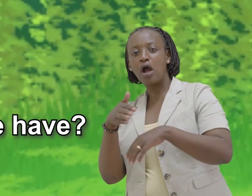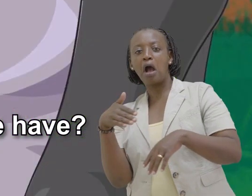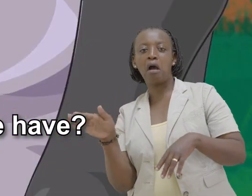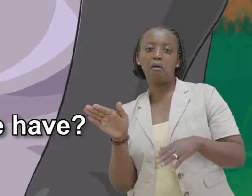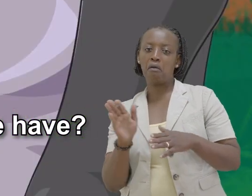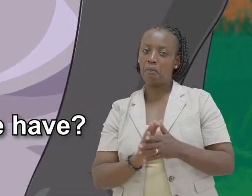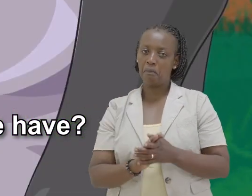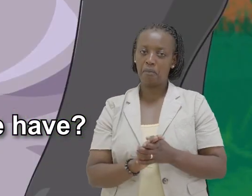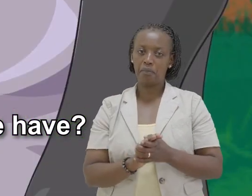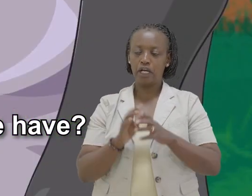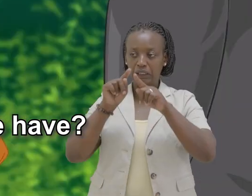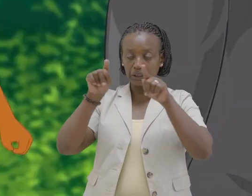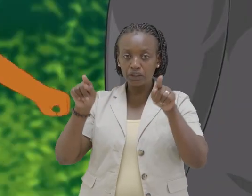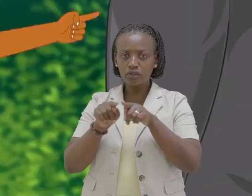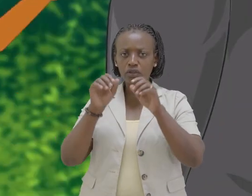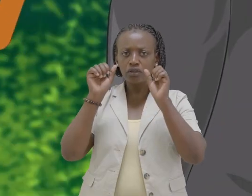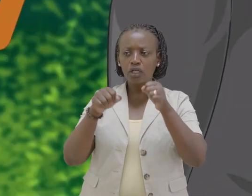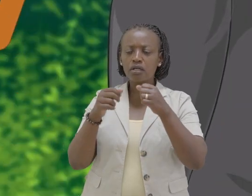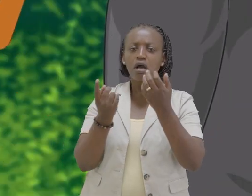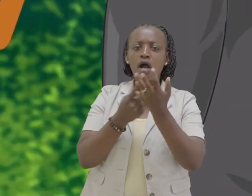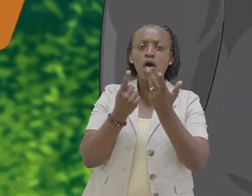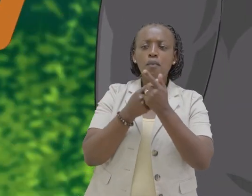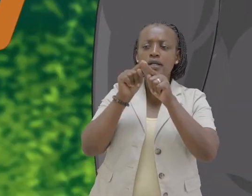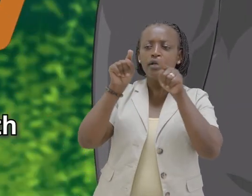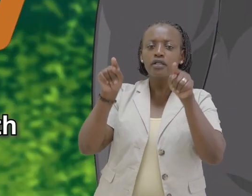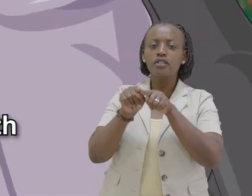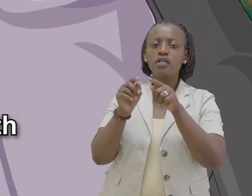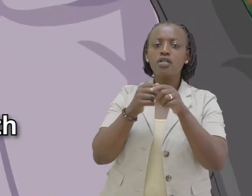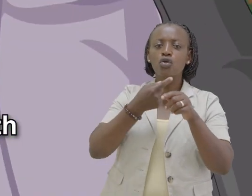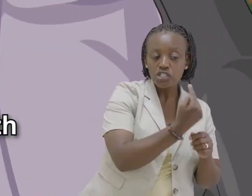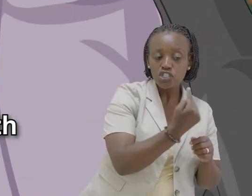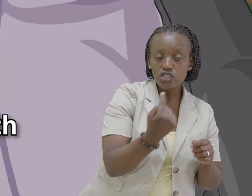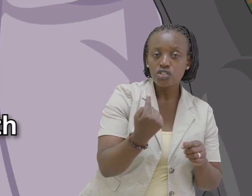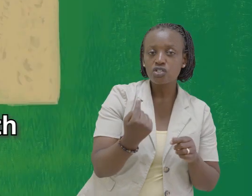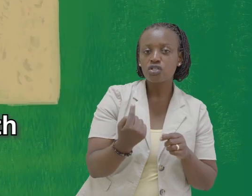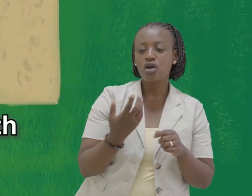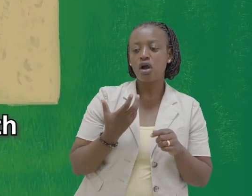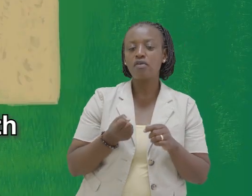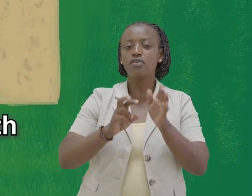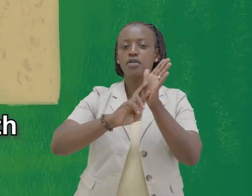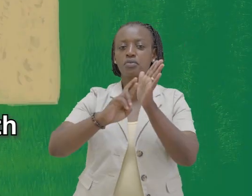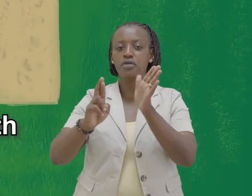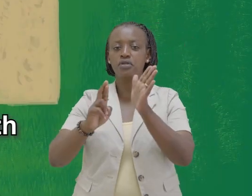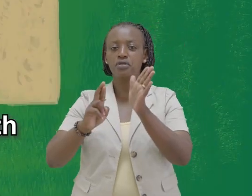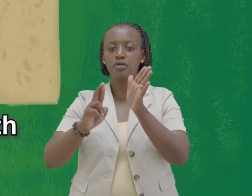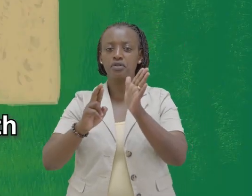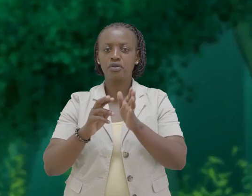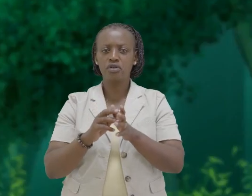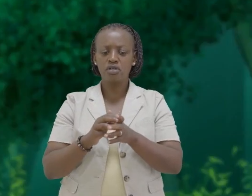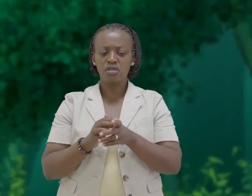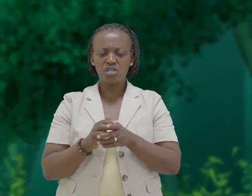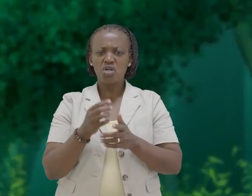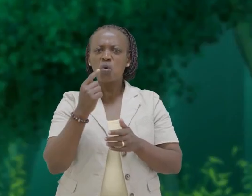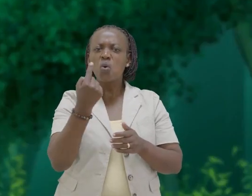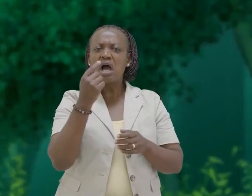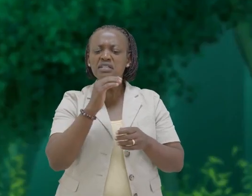you tell me how many rectangles we have? Eight rectangles. Each rectangle represents 1/8. What